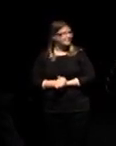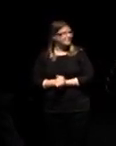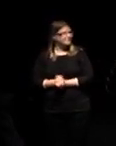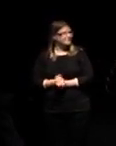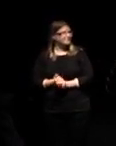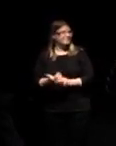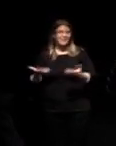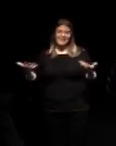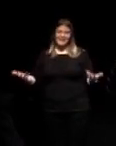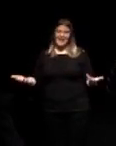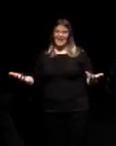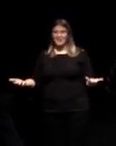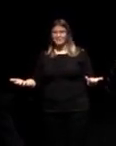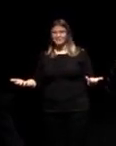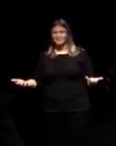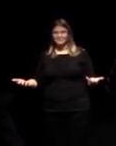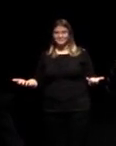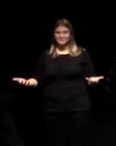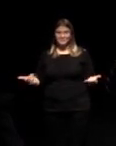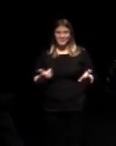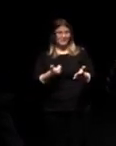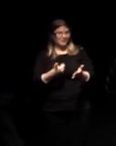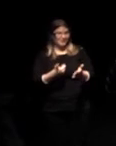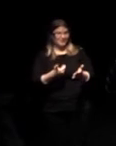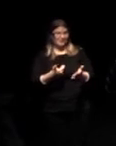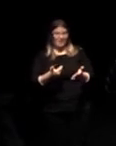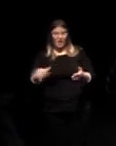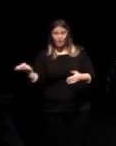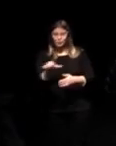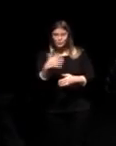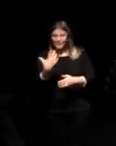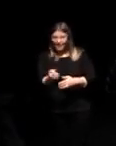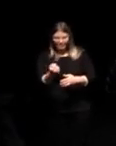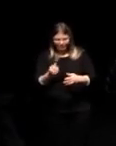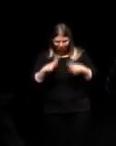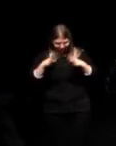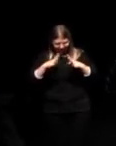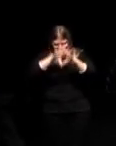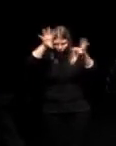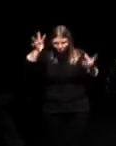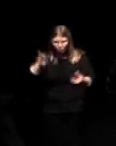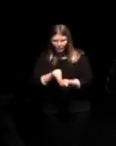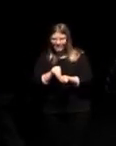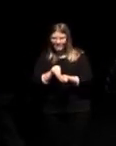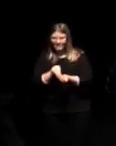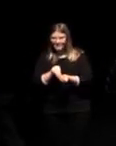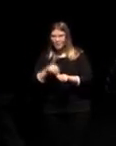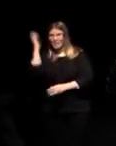At this point in the talk, you normally have this bit where you tie everything together and it all makes